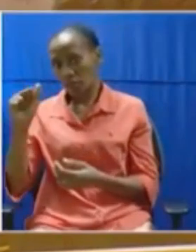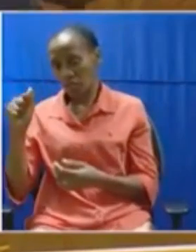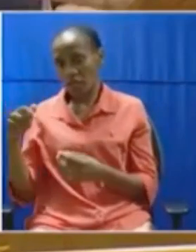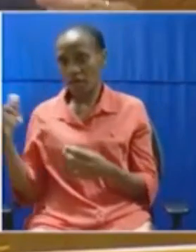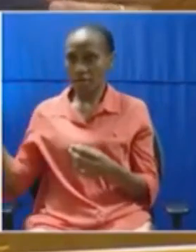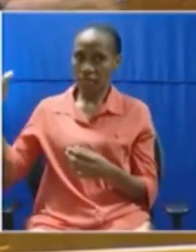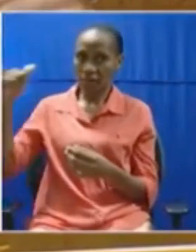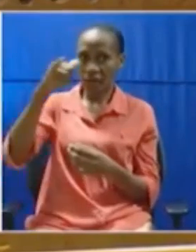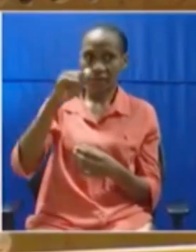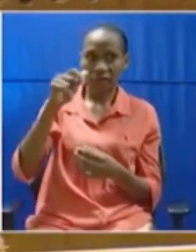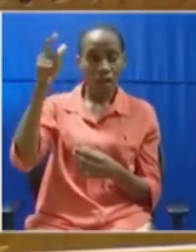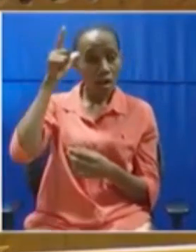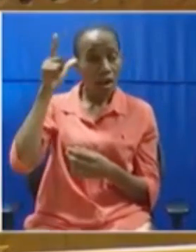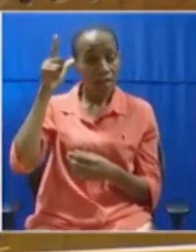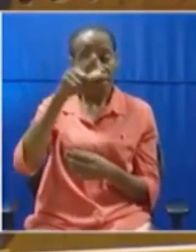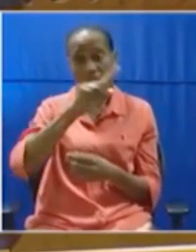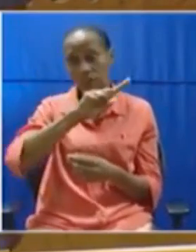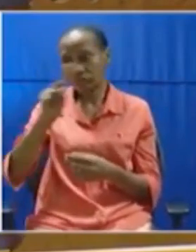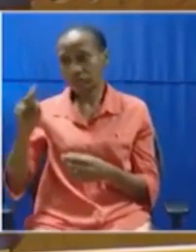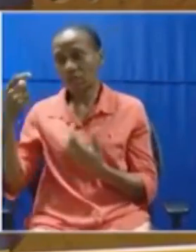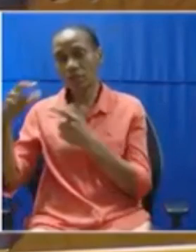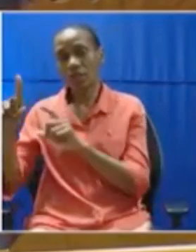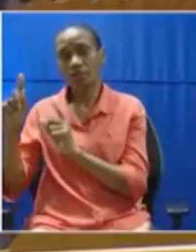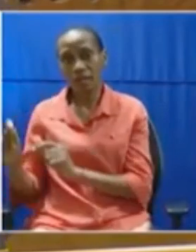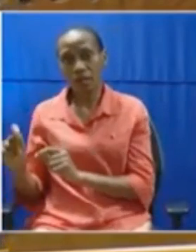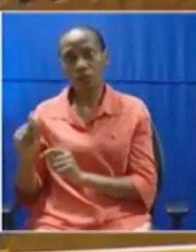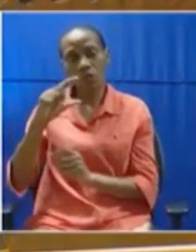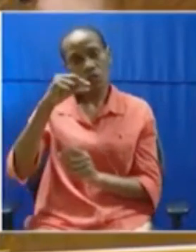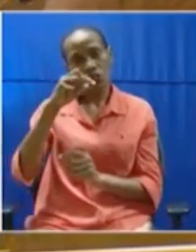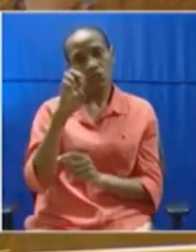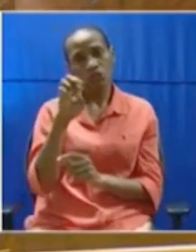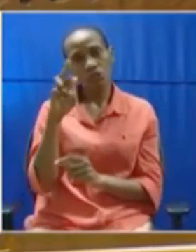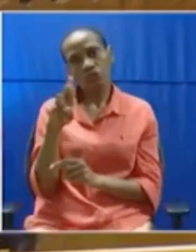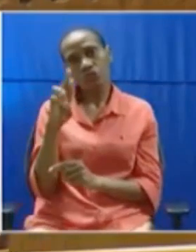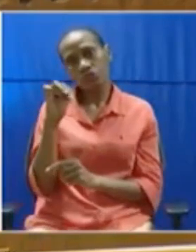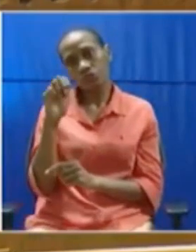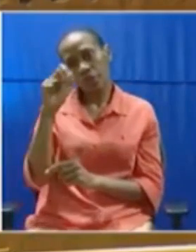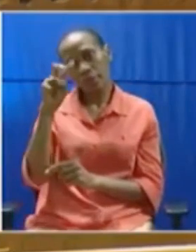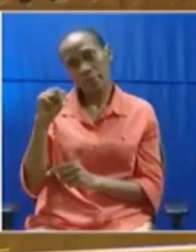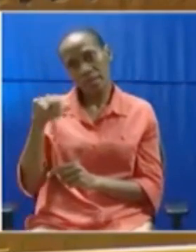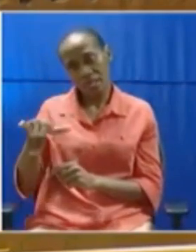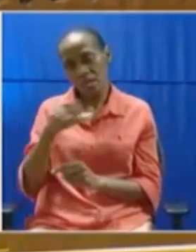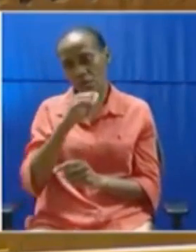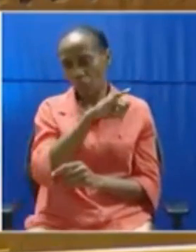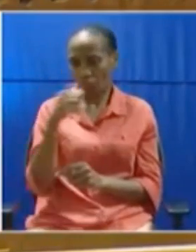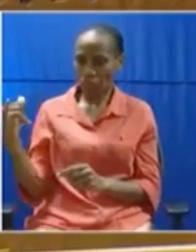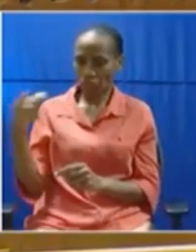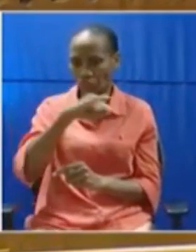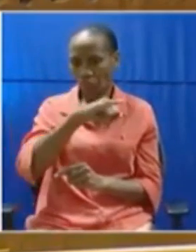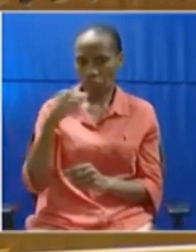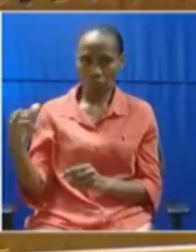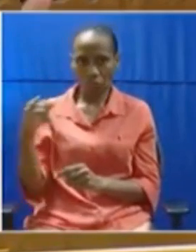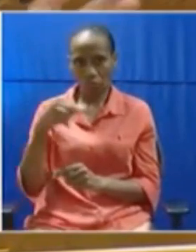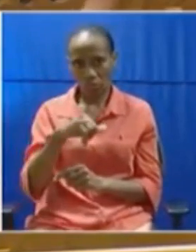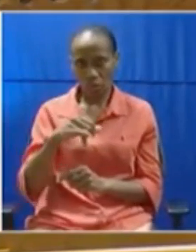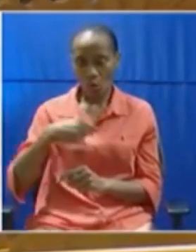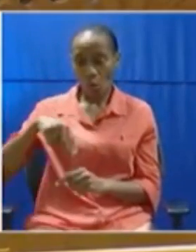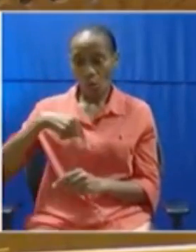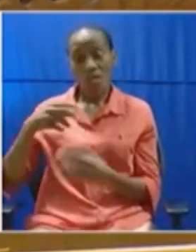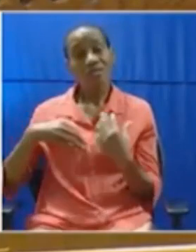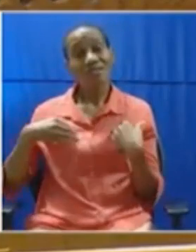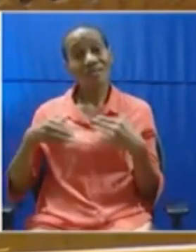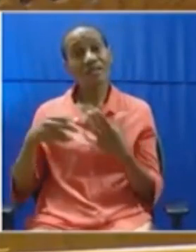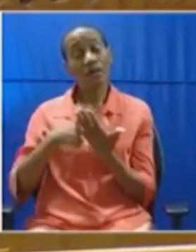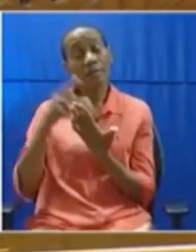Town, from Germany to Cape Town. We put a project in place that says, let's bring more flights into Cape Town. We